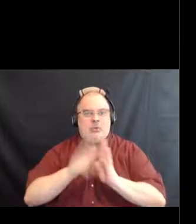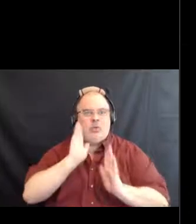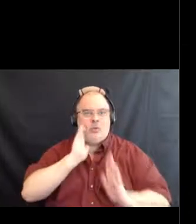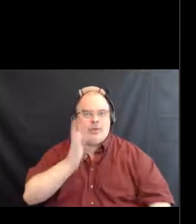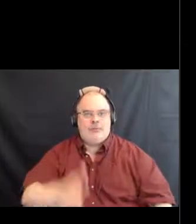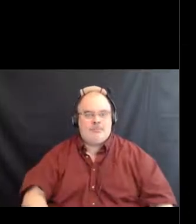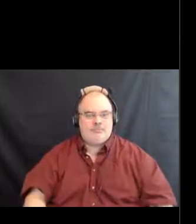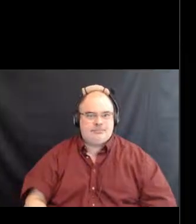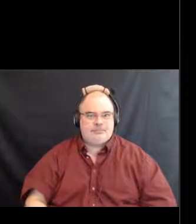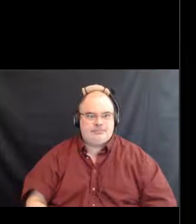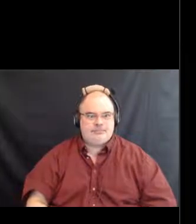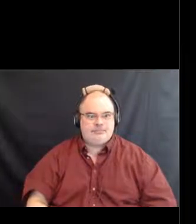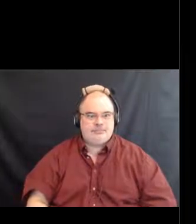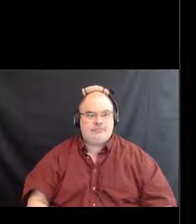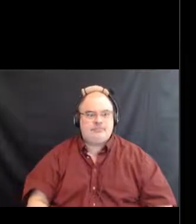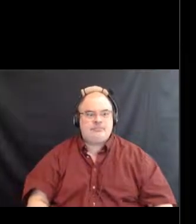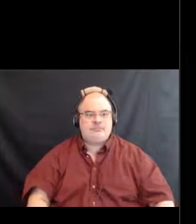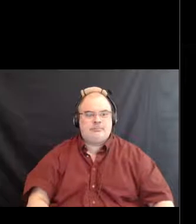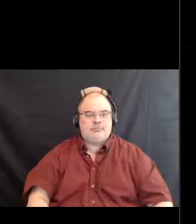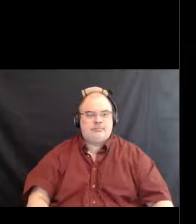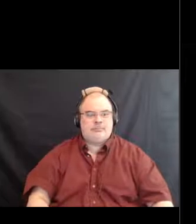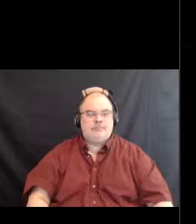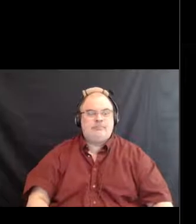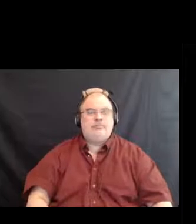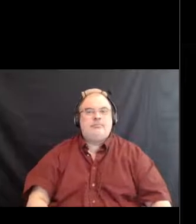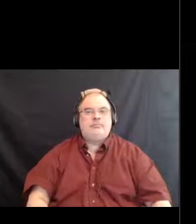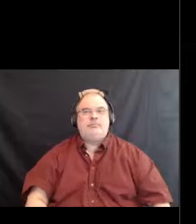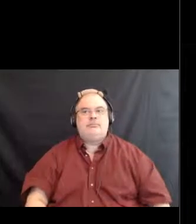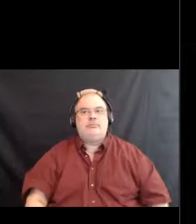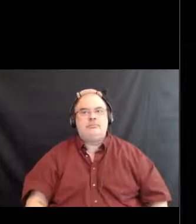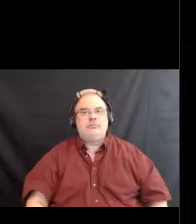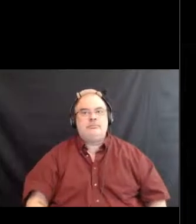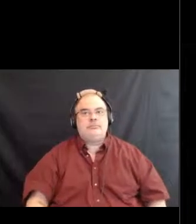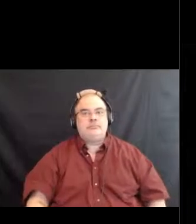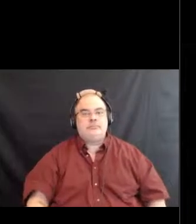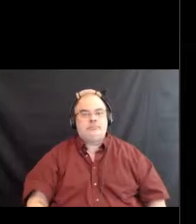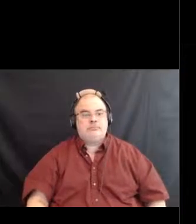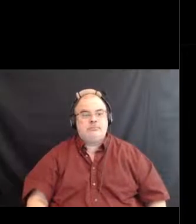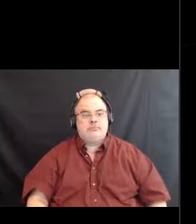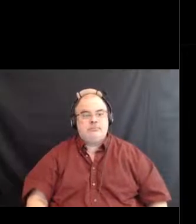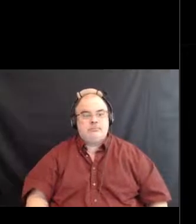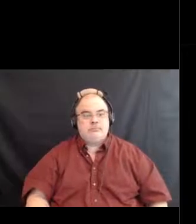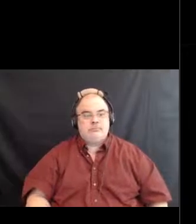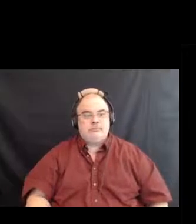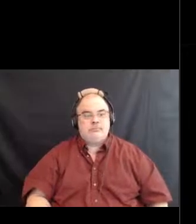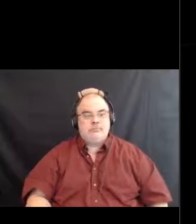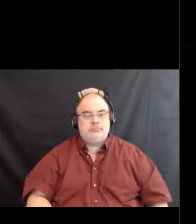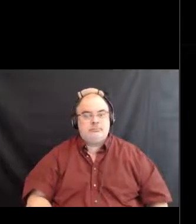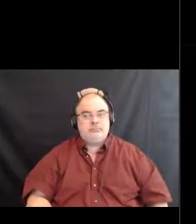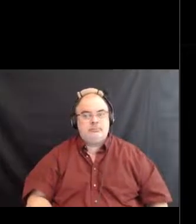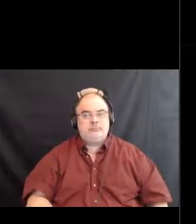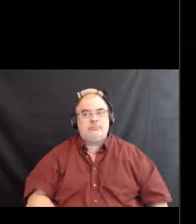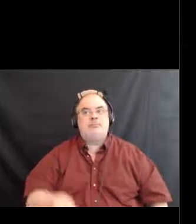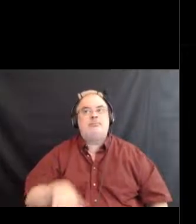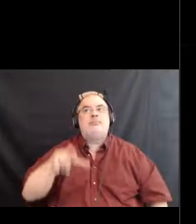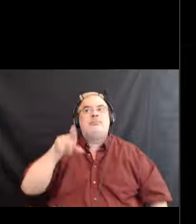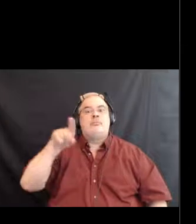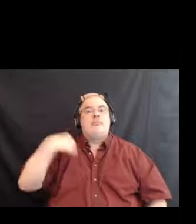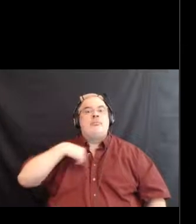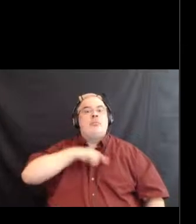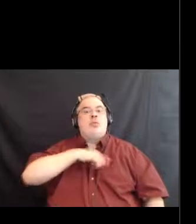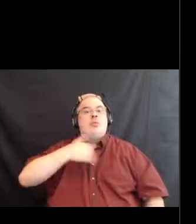directly, or it could negatively impact your SSI benefits. We have a federal requirement that we